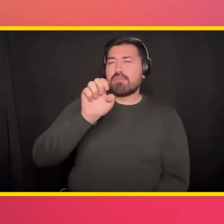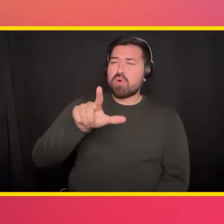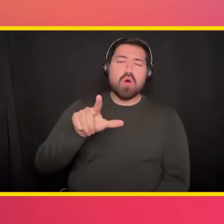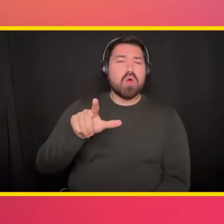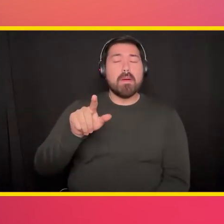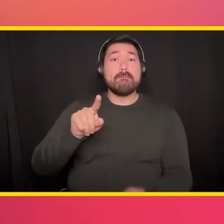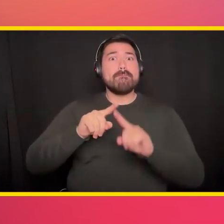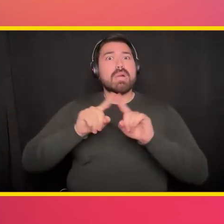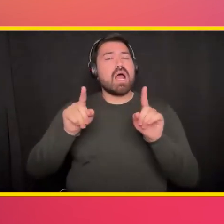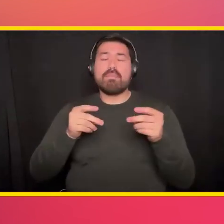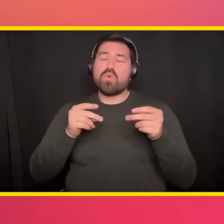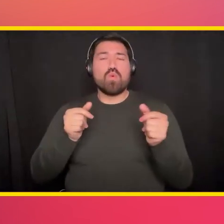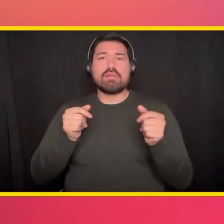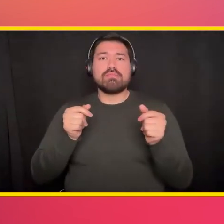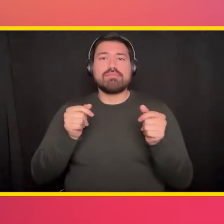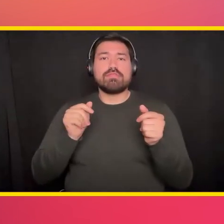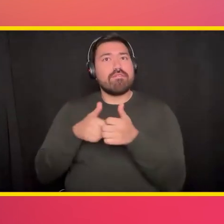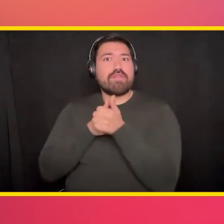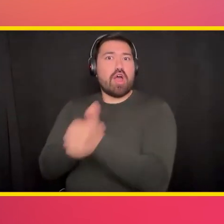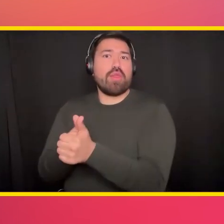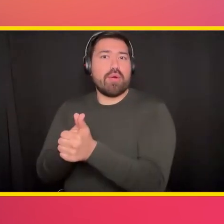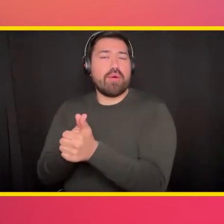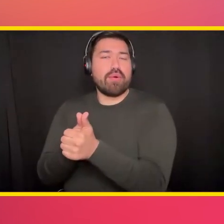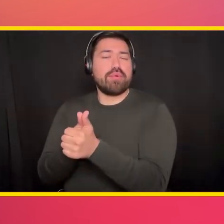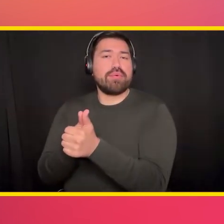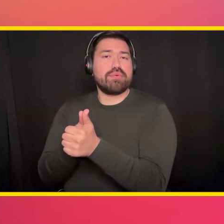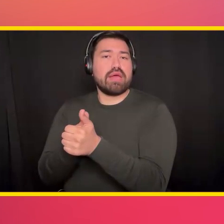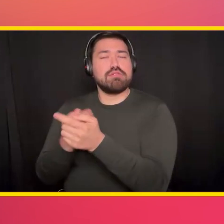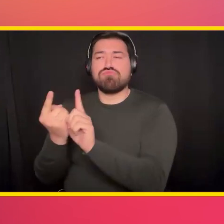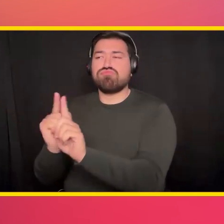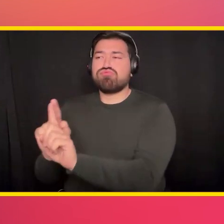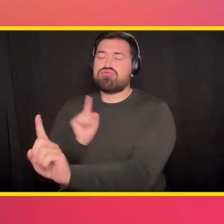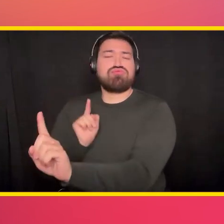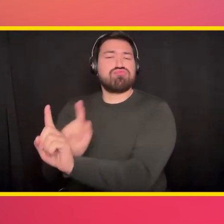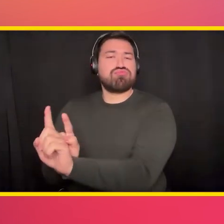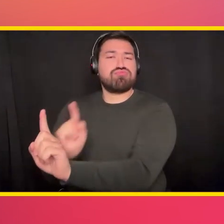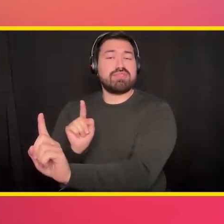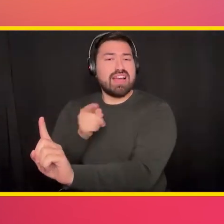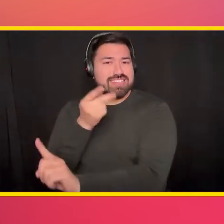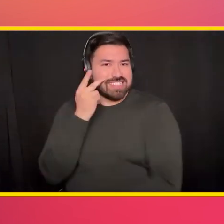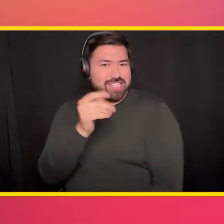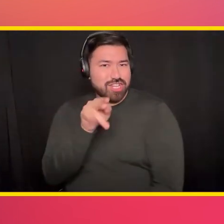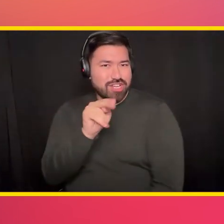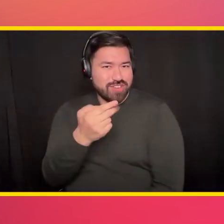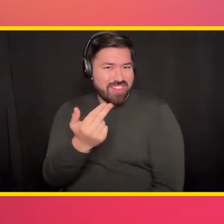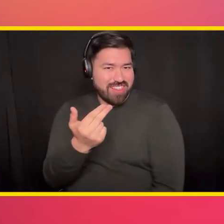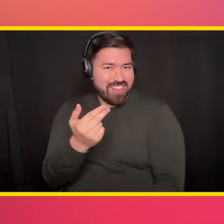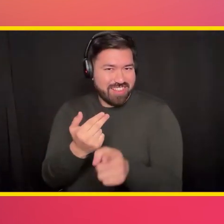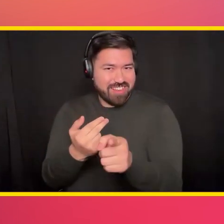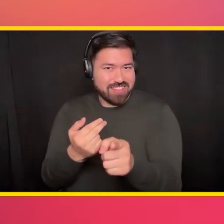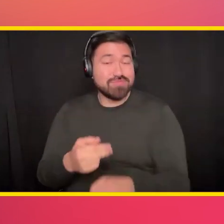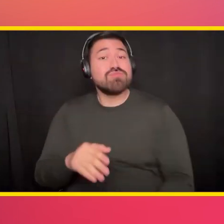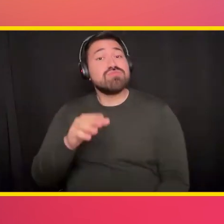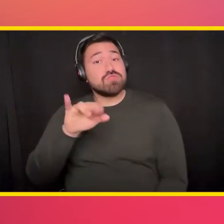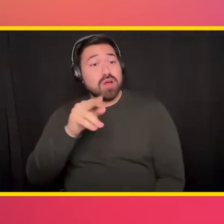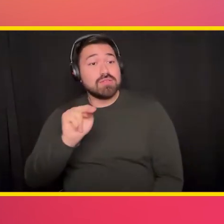am so quick to comply in this moment. You're both giggling. John, what's coming up for you? I mean, look,